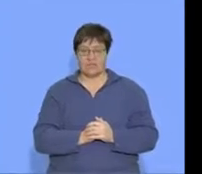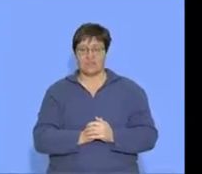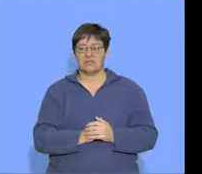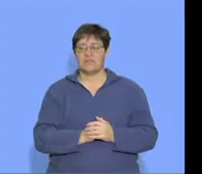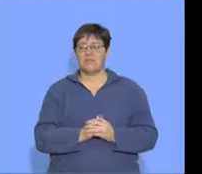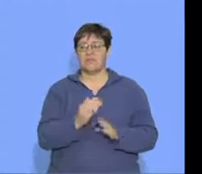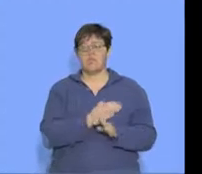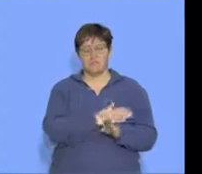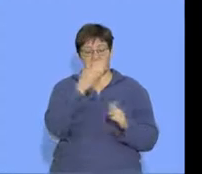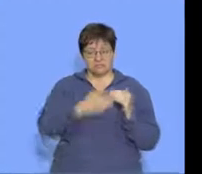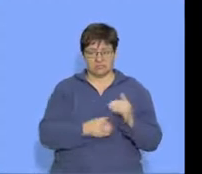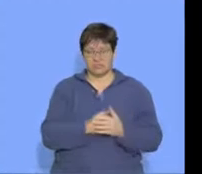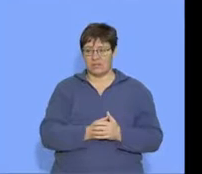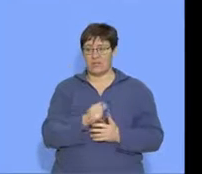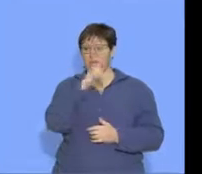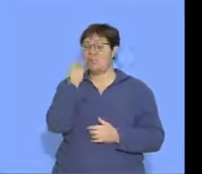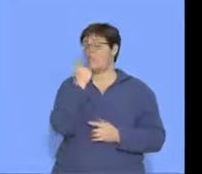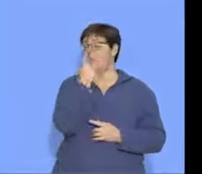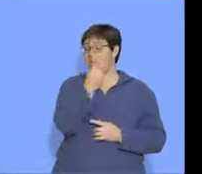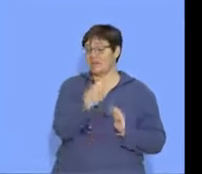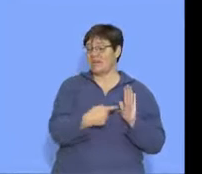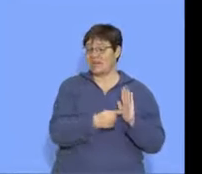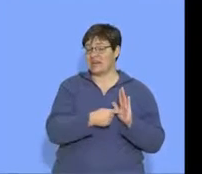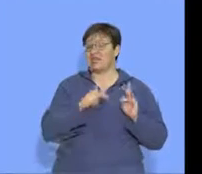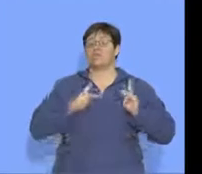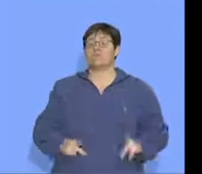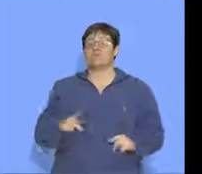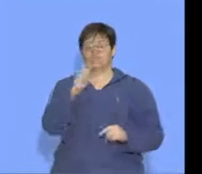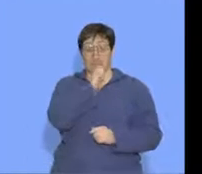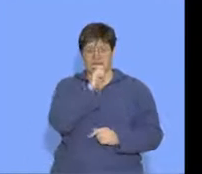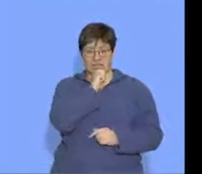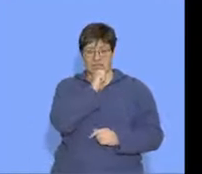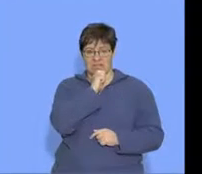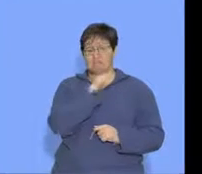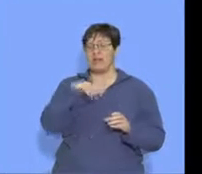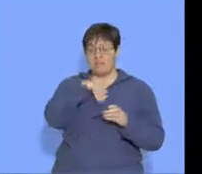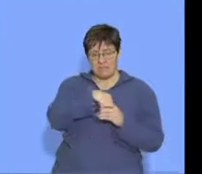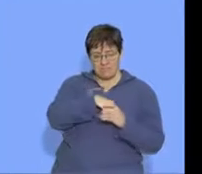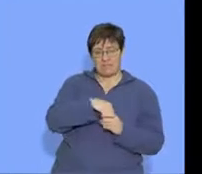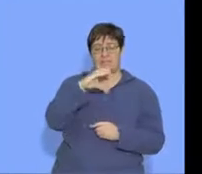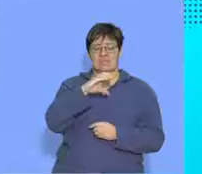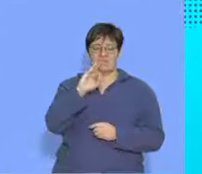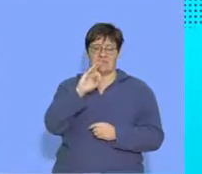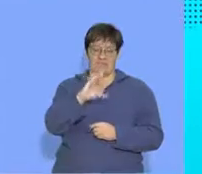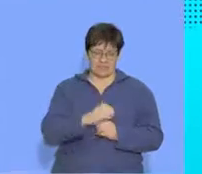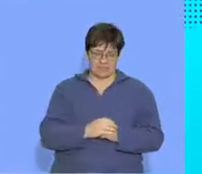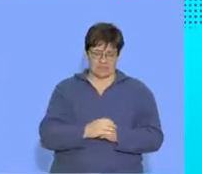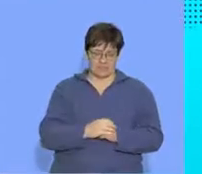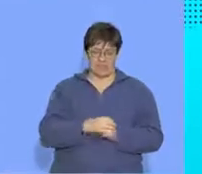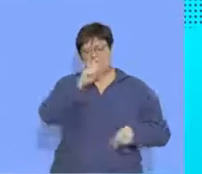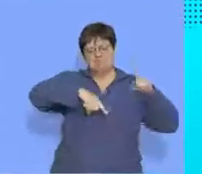up, name one item that humans were using which contains CFCs. So guys, there are many